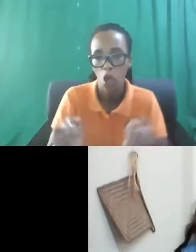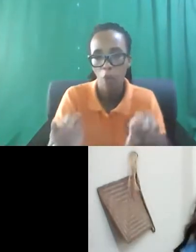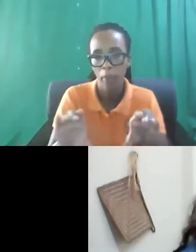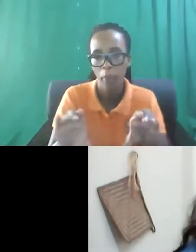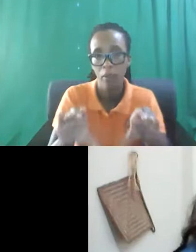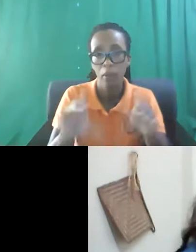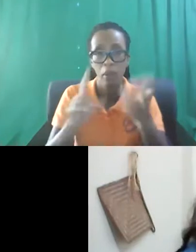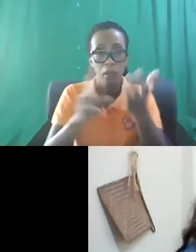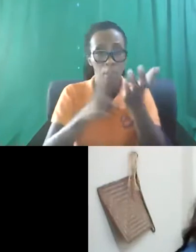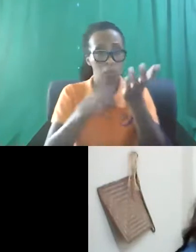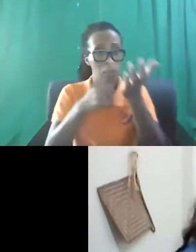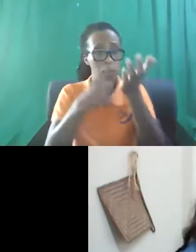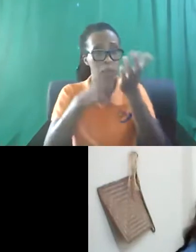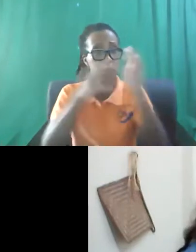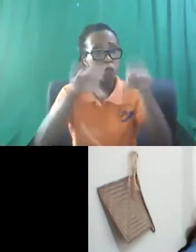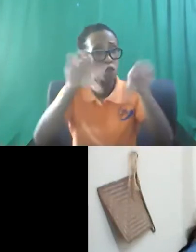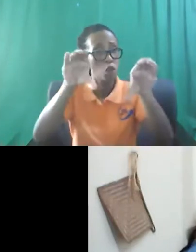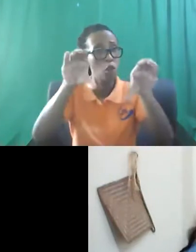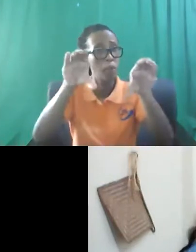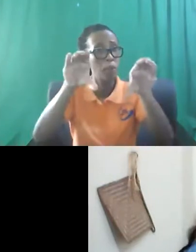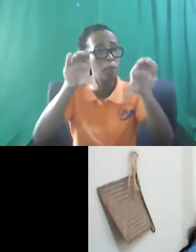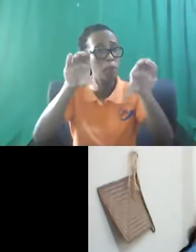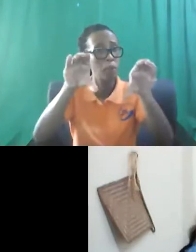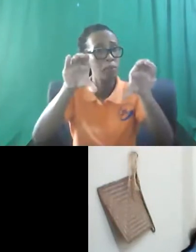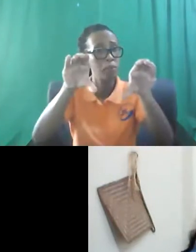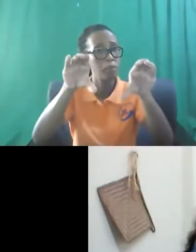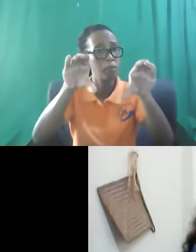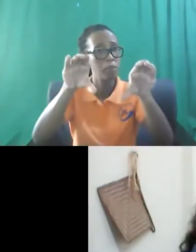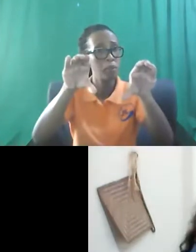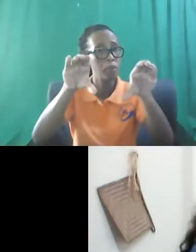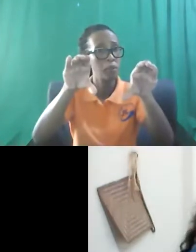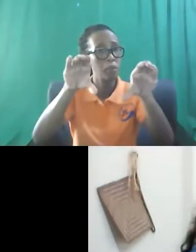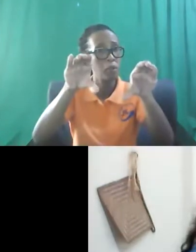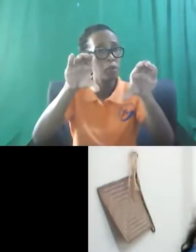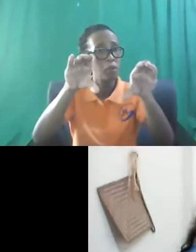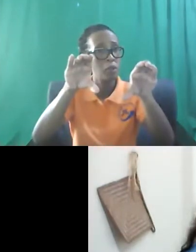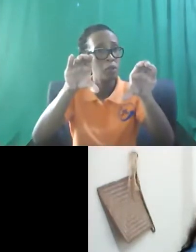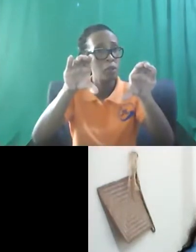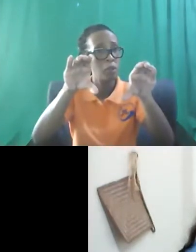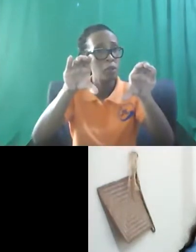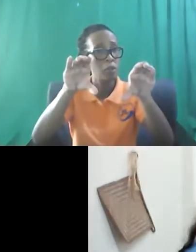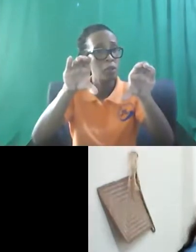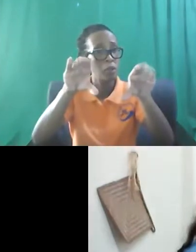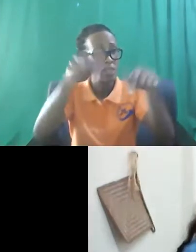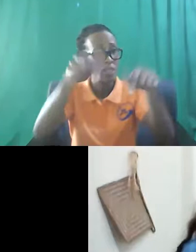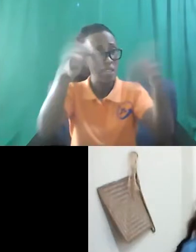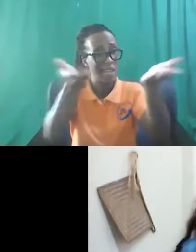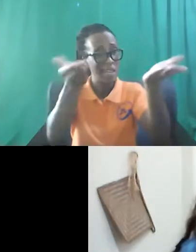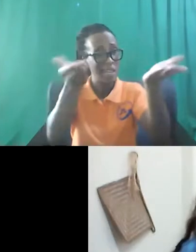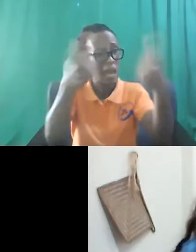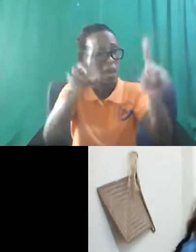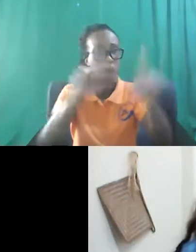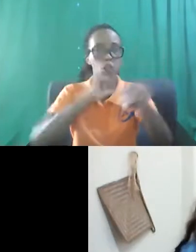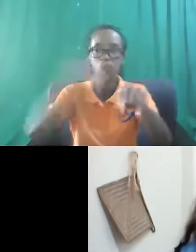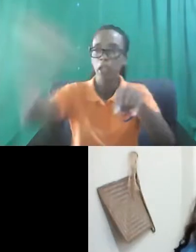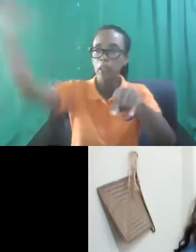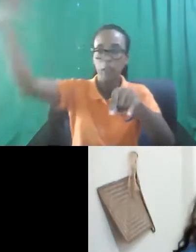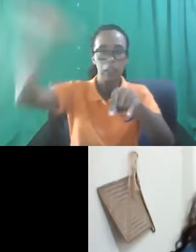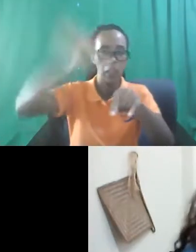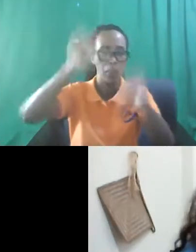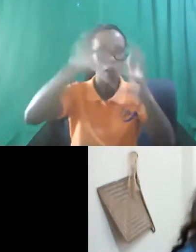situations in the Caribbean that actually look very different from what is happening in the US. Yeah.